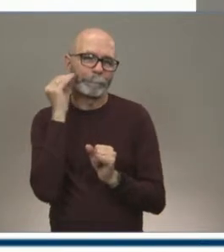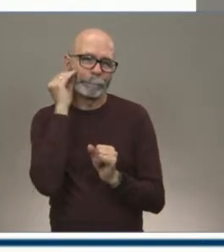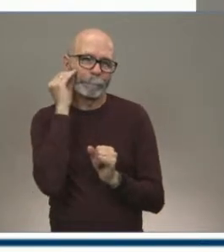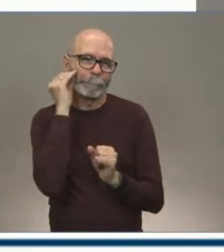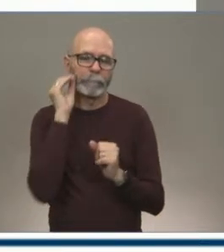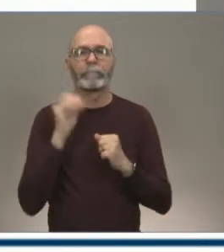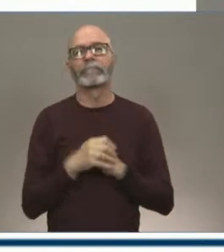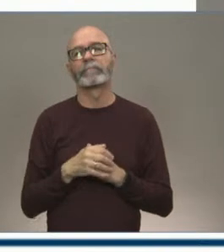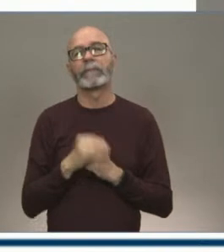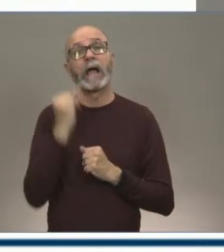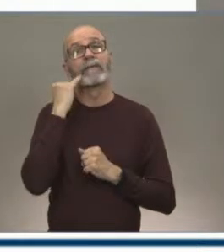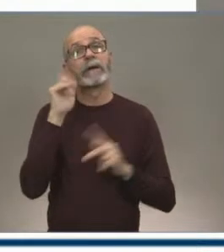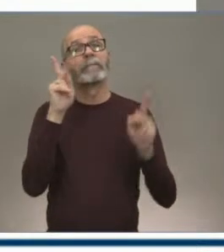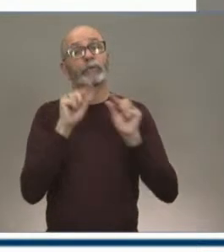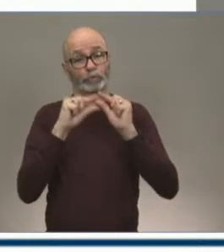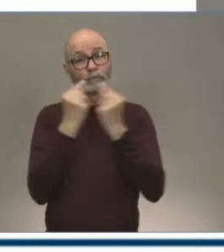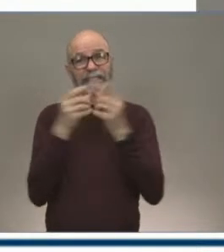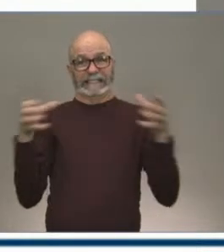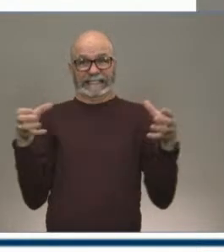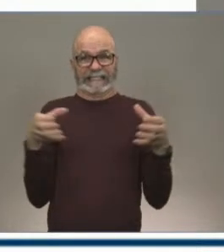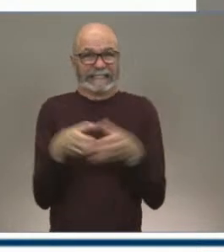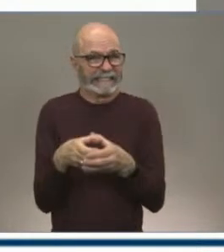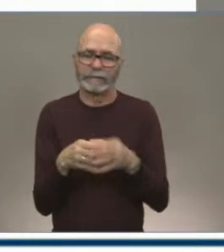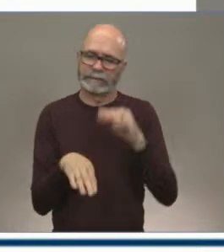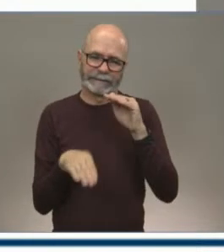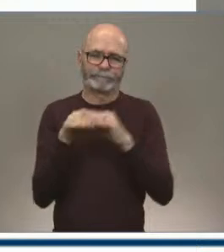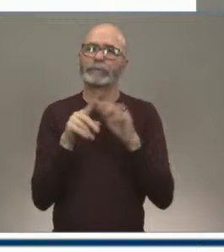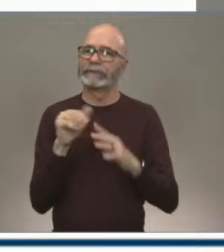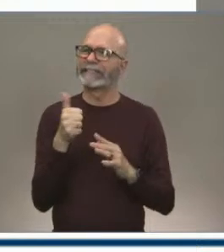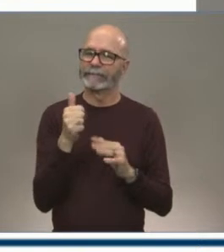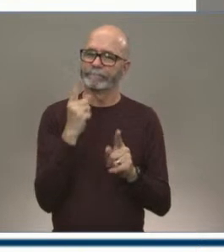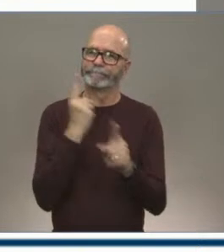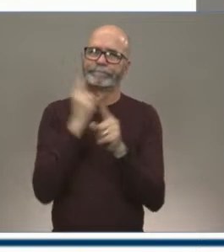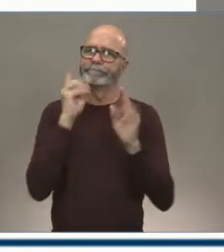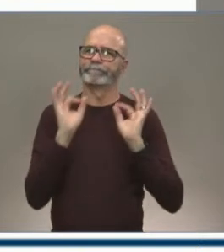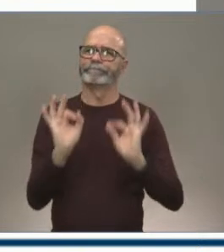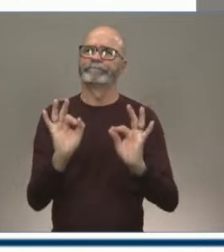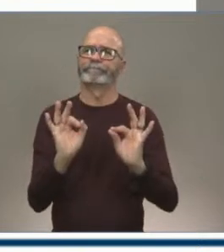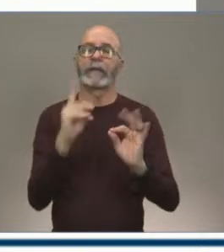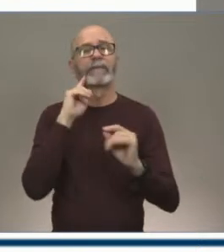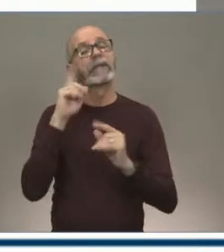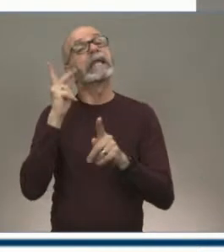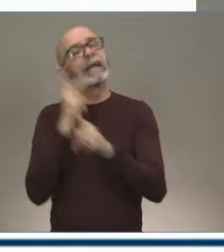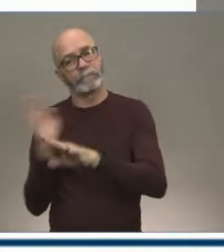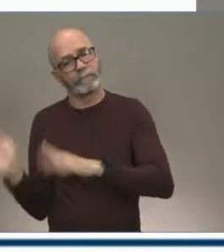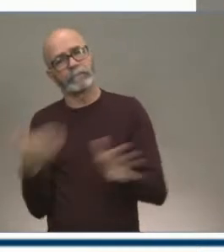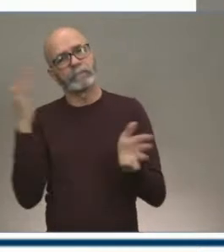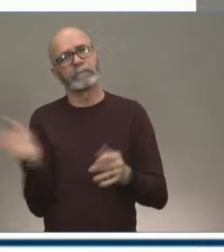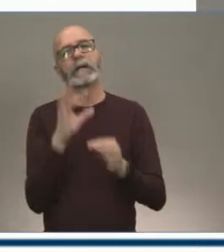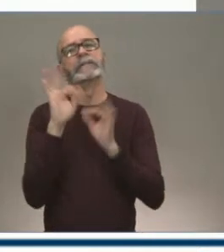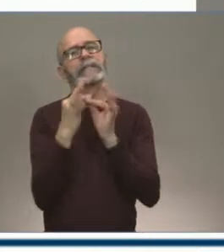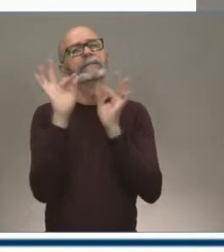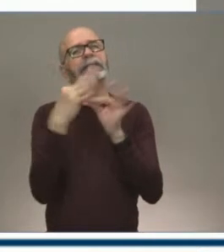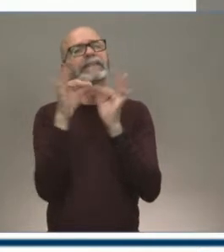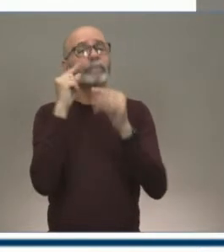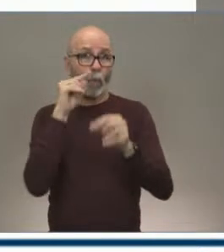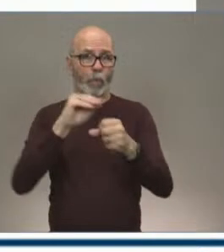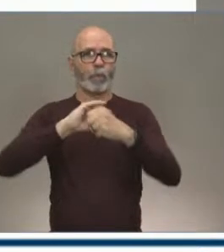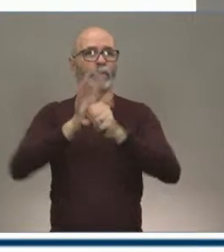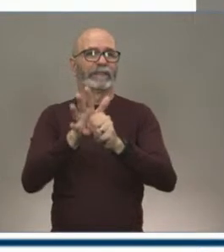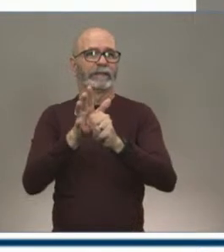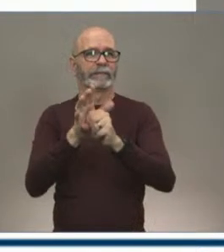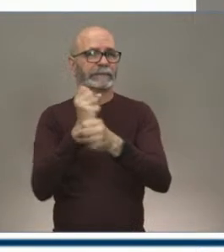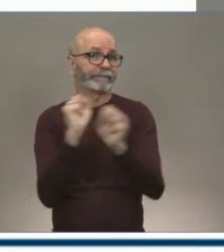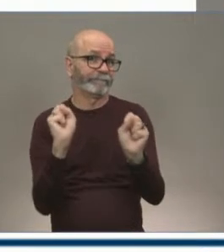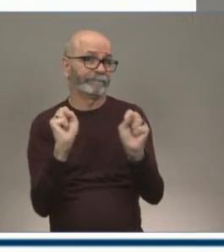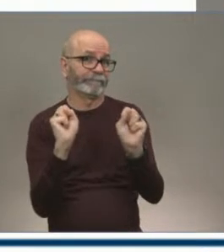small, and making COVID testing a regular part of your routine. And I have to emphasize again that even after you've received